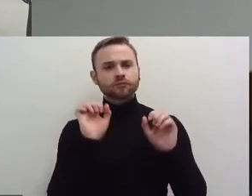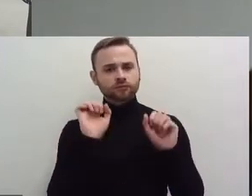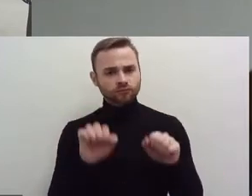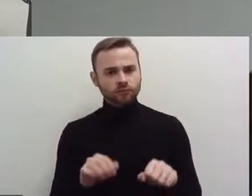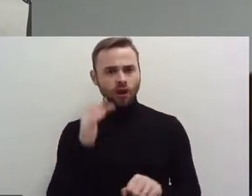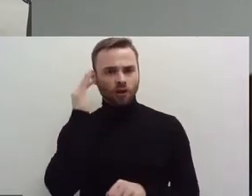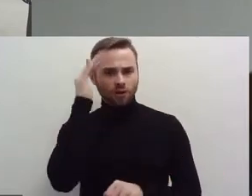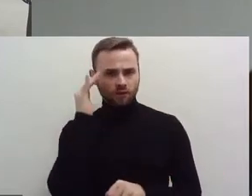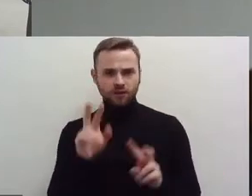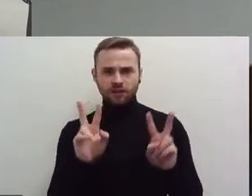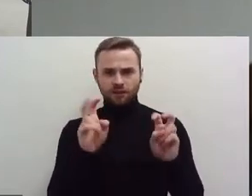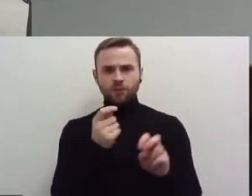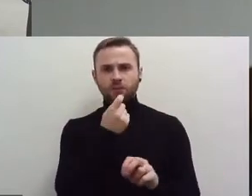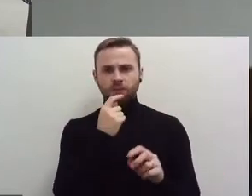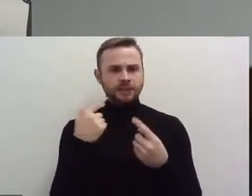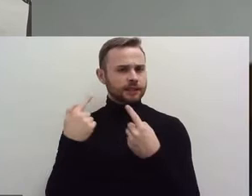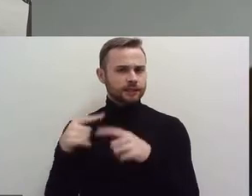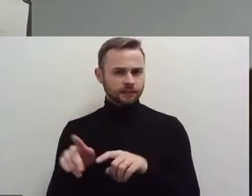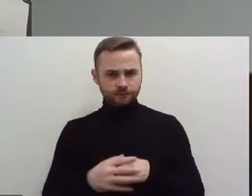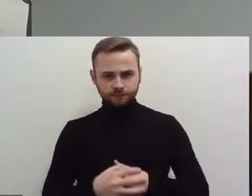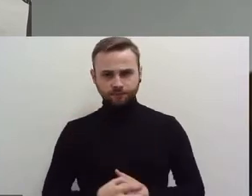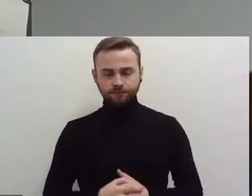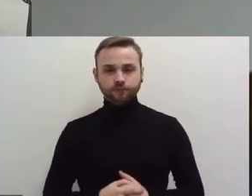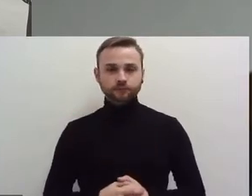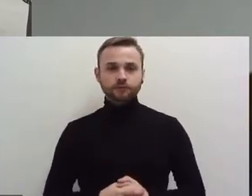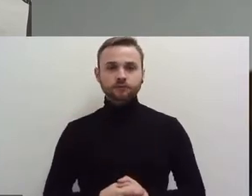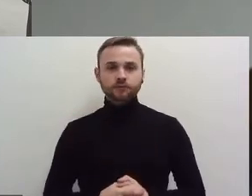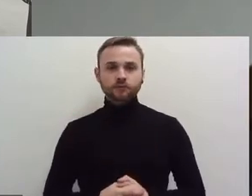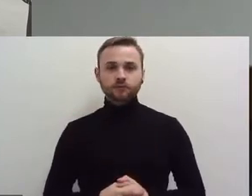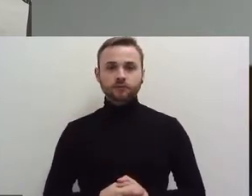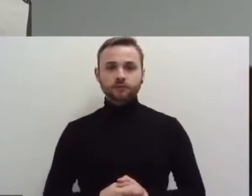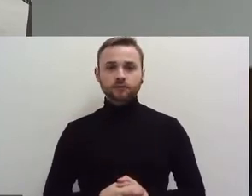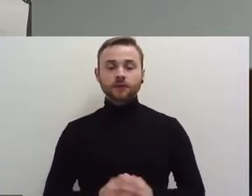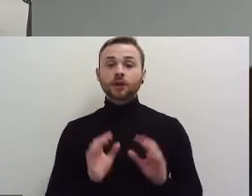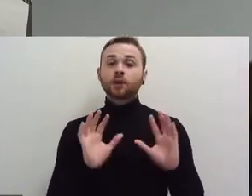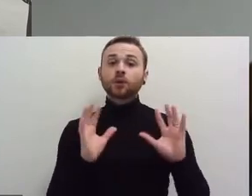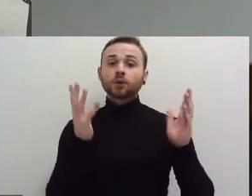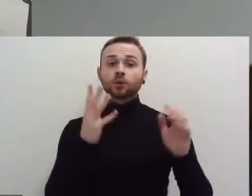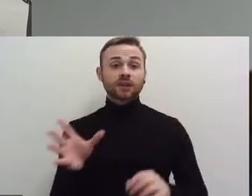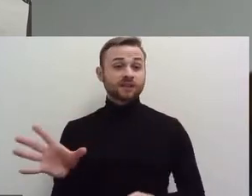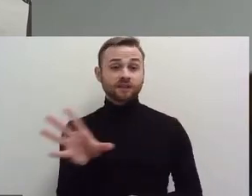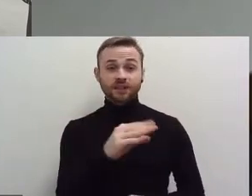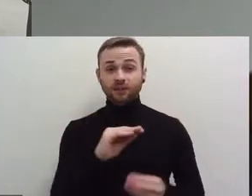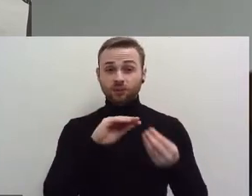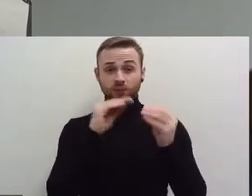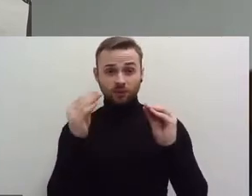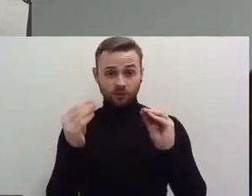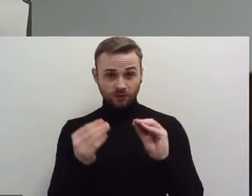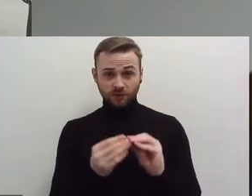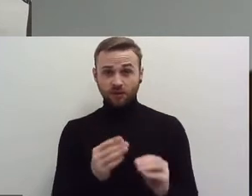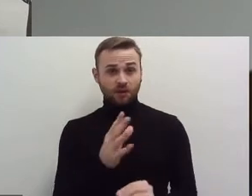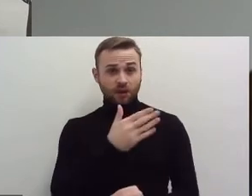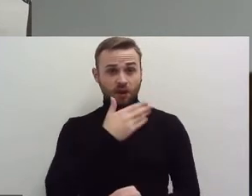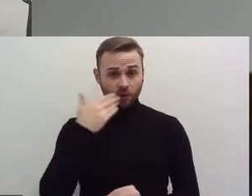because if we do not focus on the structures that lead people to live more unsustainably, we do not fix the root causes of the